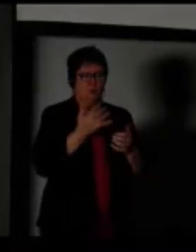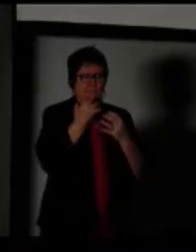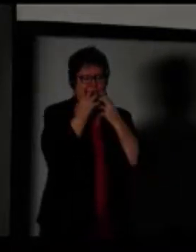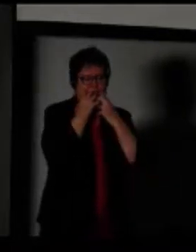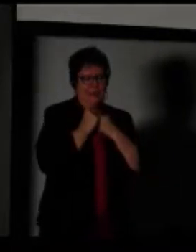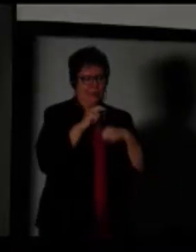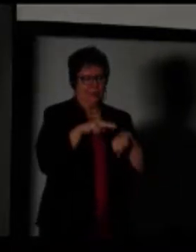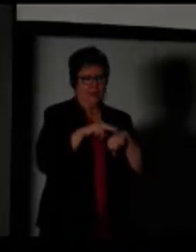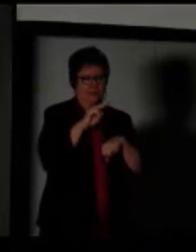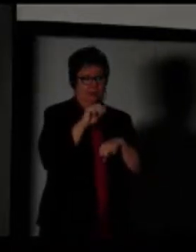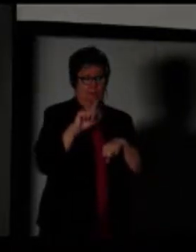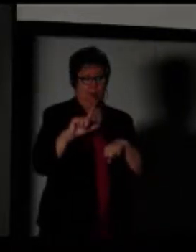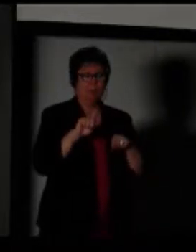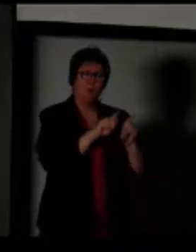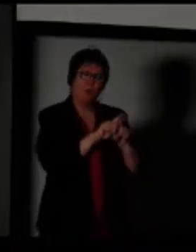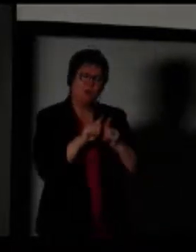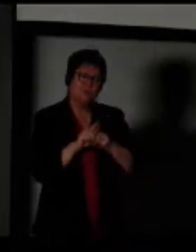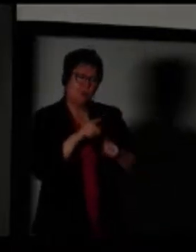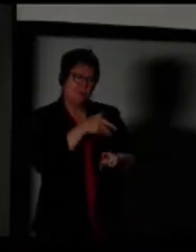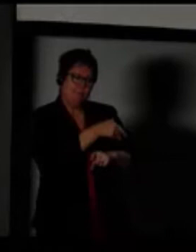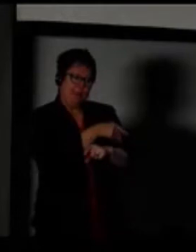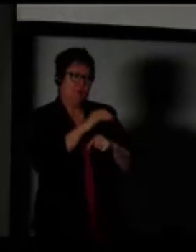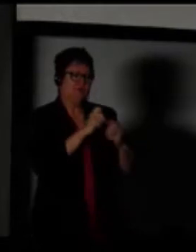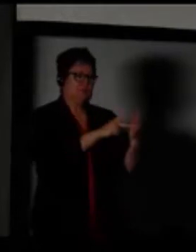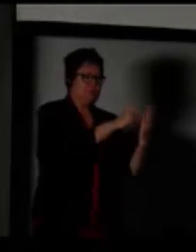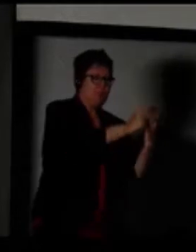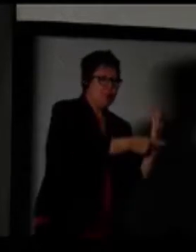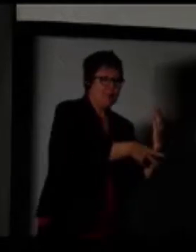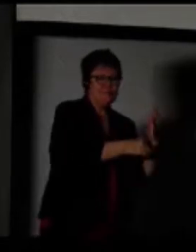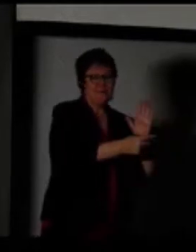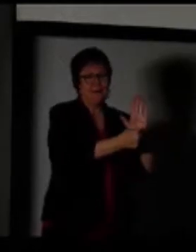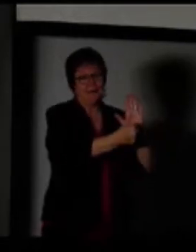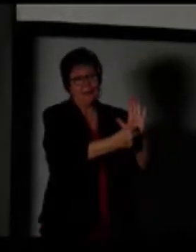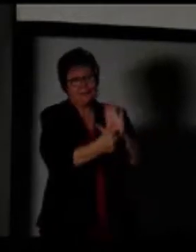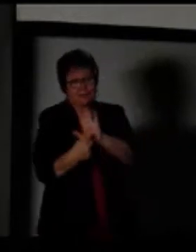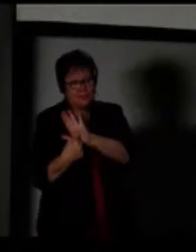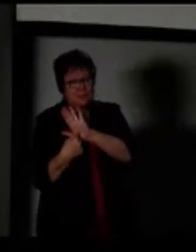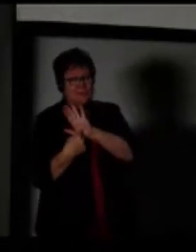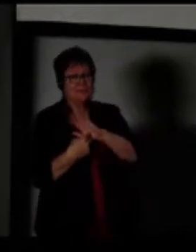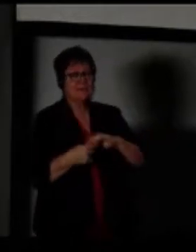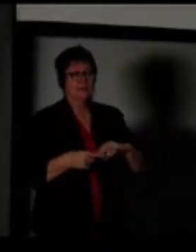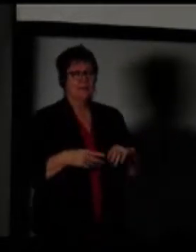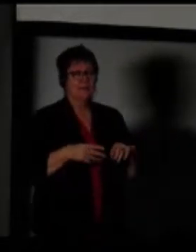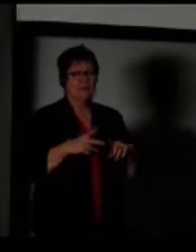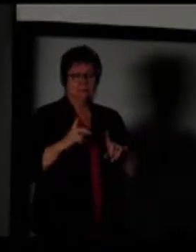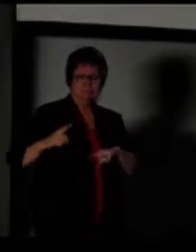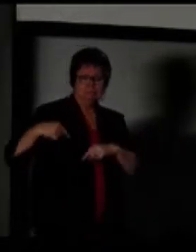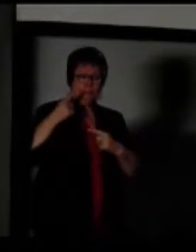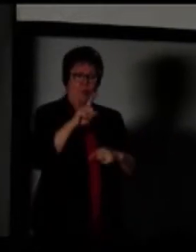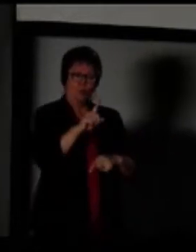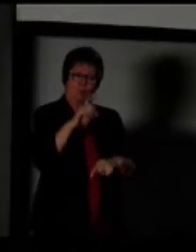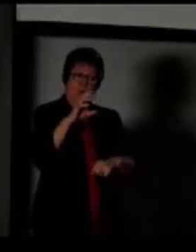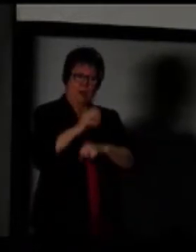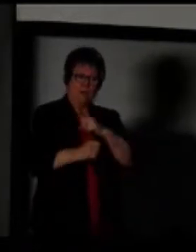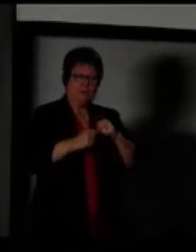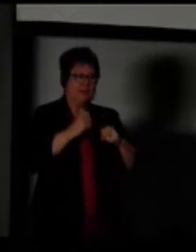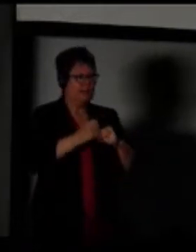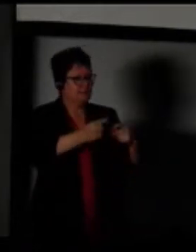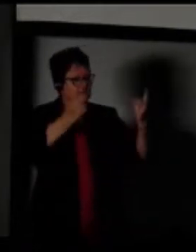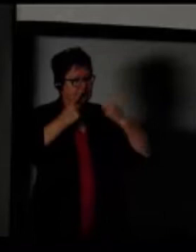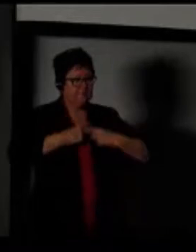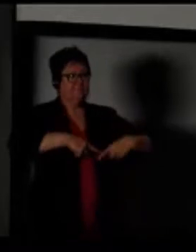but part of the power is also the programs and exhibitions, and after 100 years, the museum